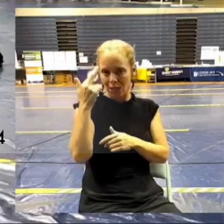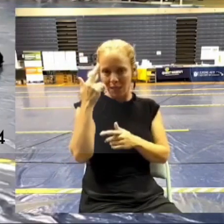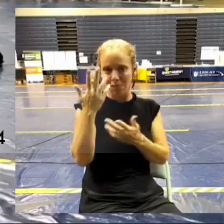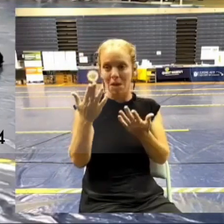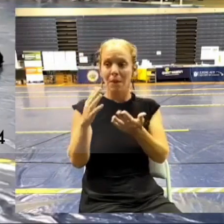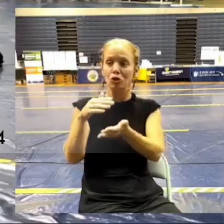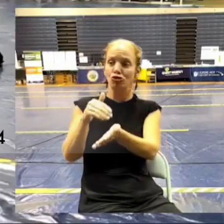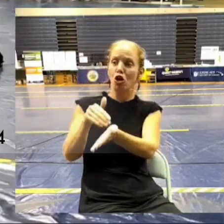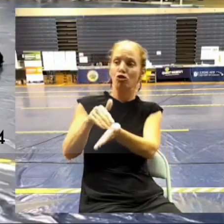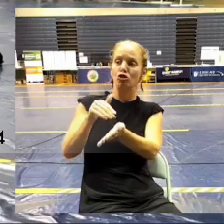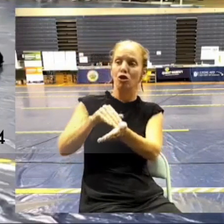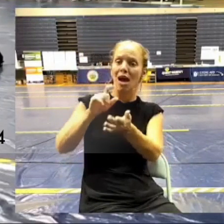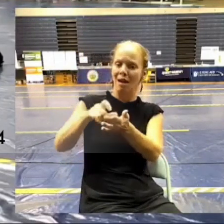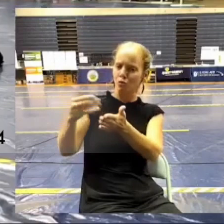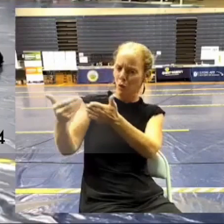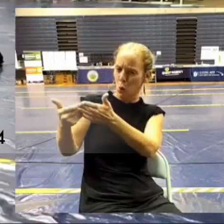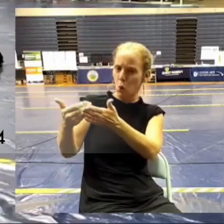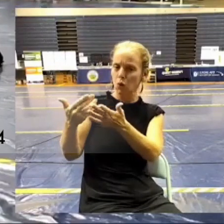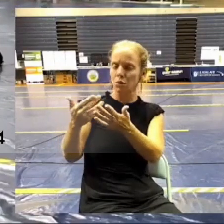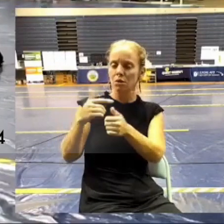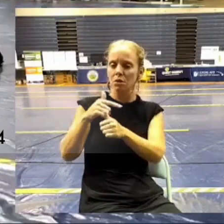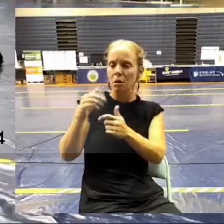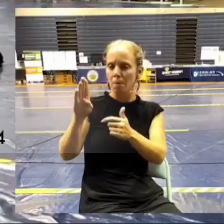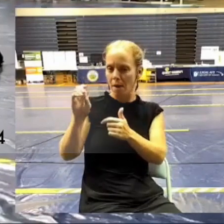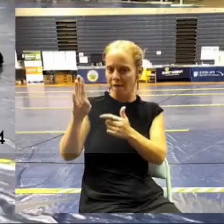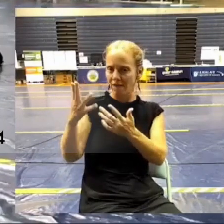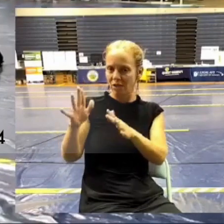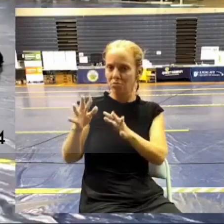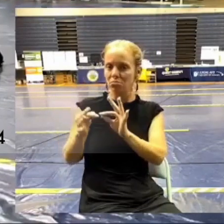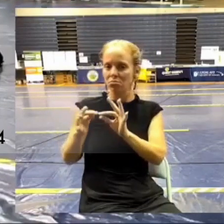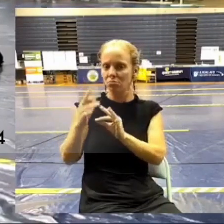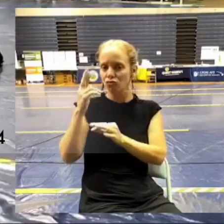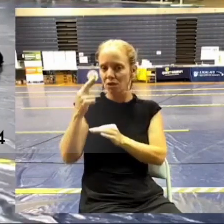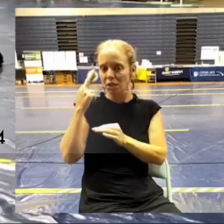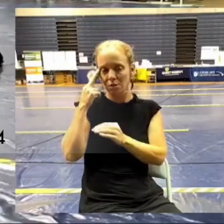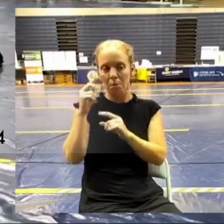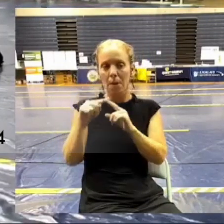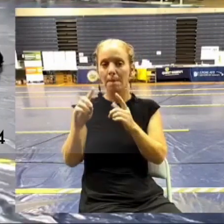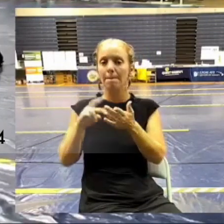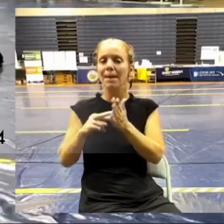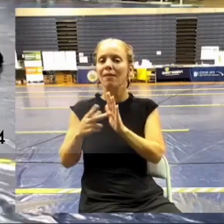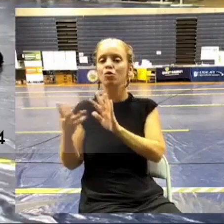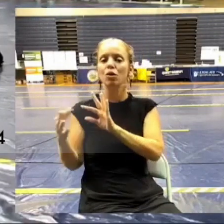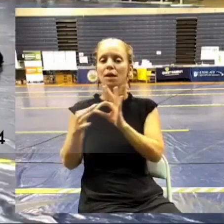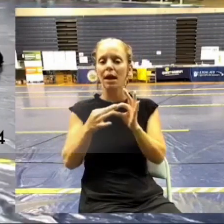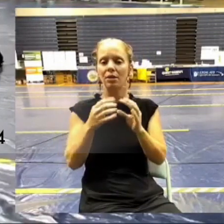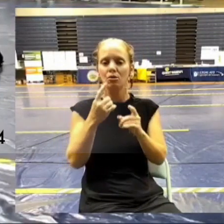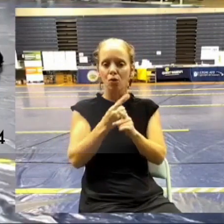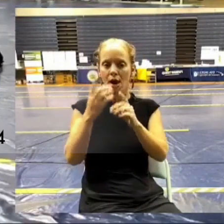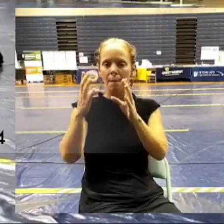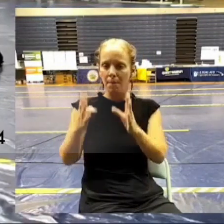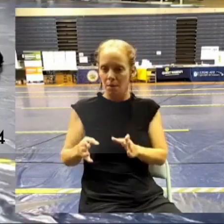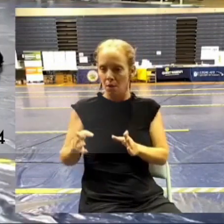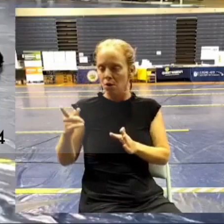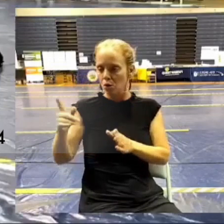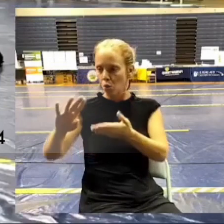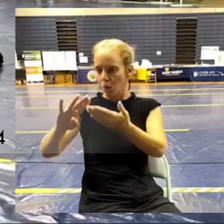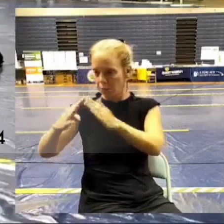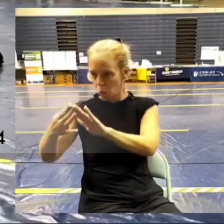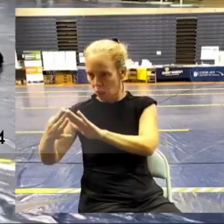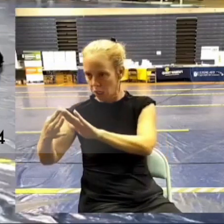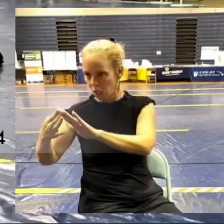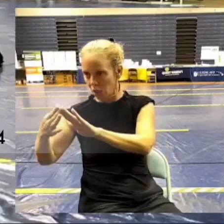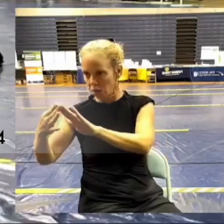close to your doctor. You know, Bob told you all the reasons, but we gotta just get those. We gotta connect the right people. That's what we gotta do, brother. We gotta connect the